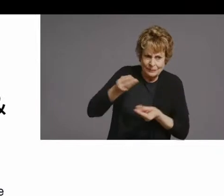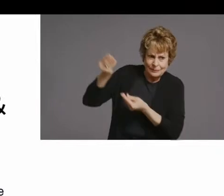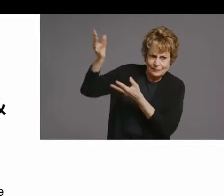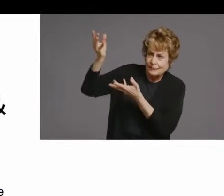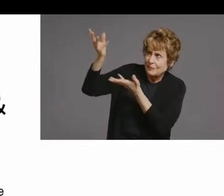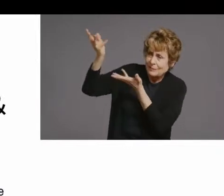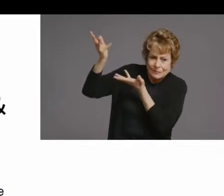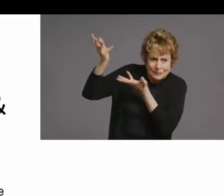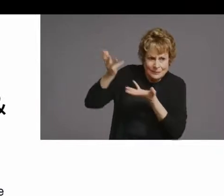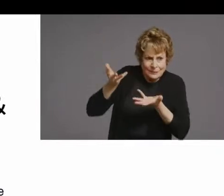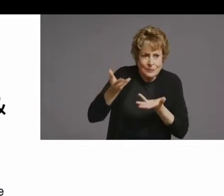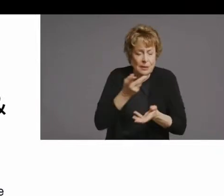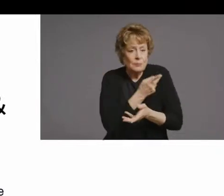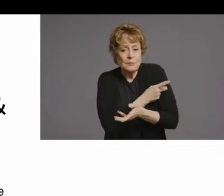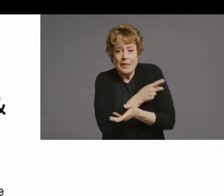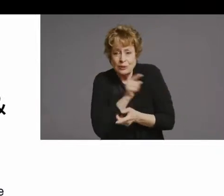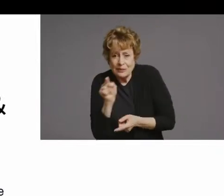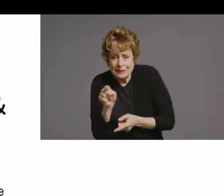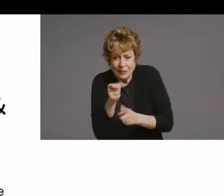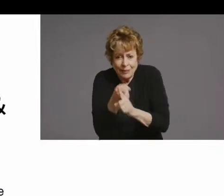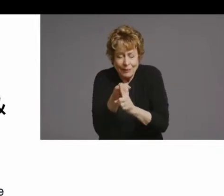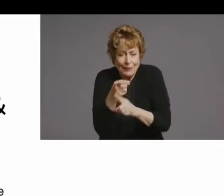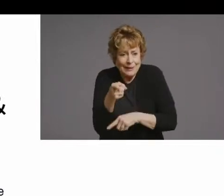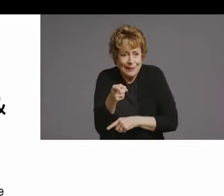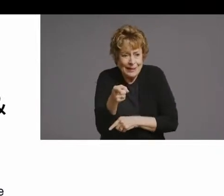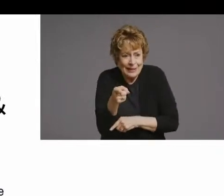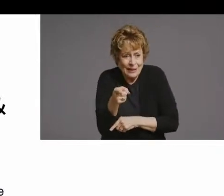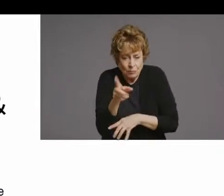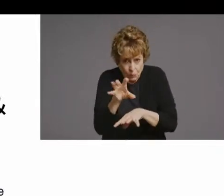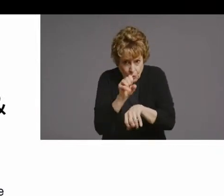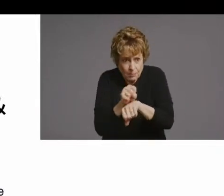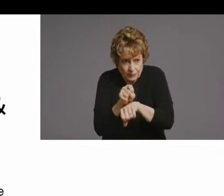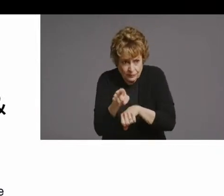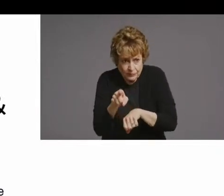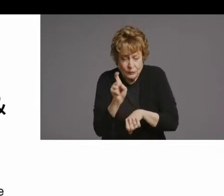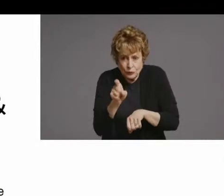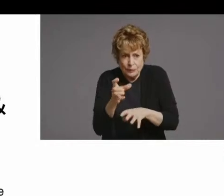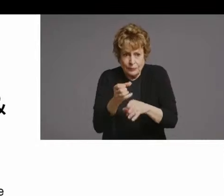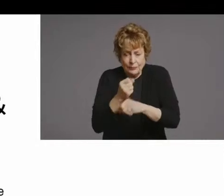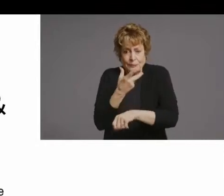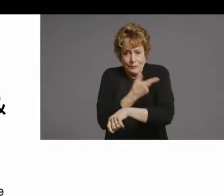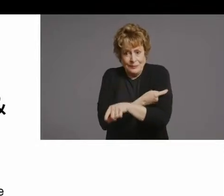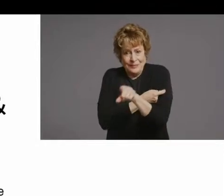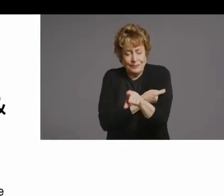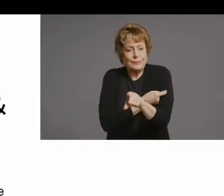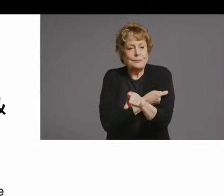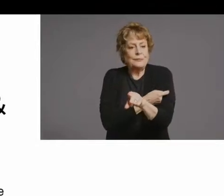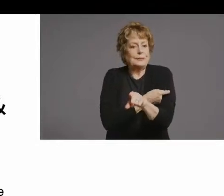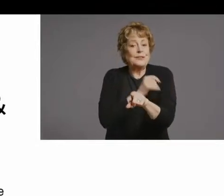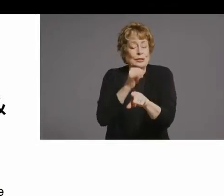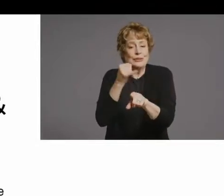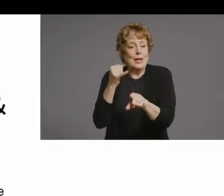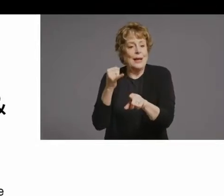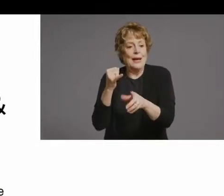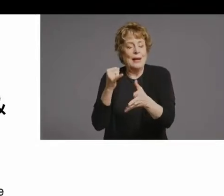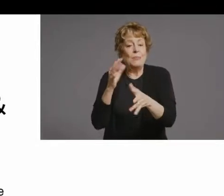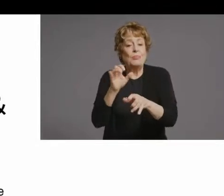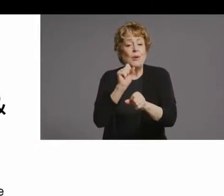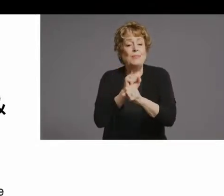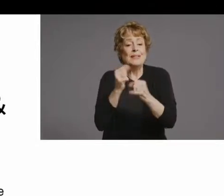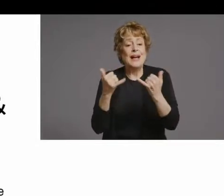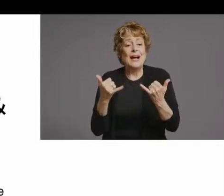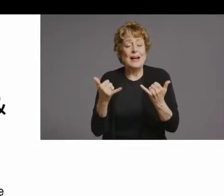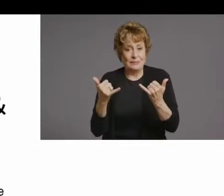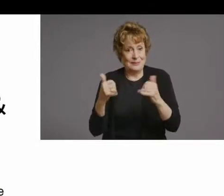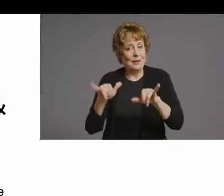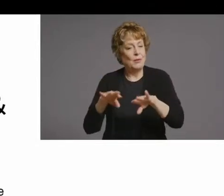patients had a appointment to get a Johnson & Johnson vaccine, there are appointments currently available statewide to either